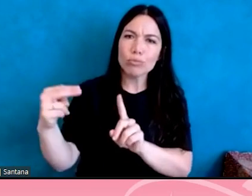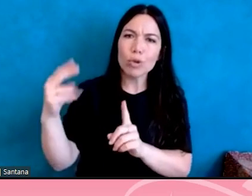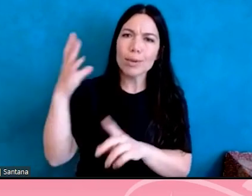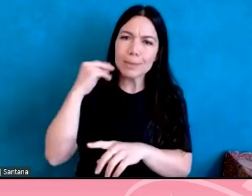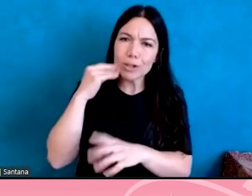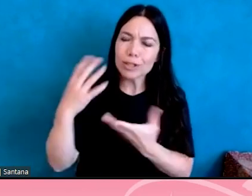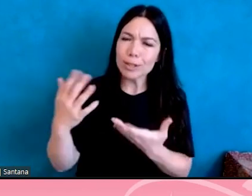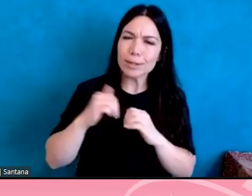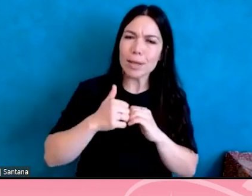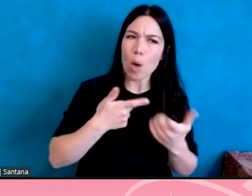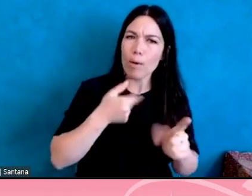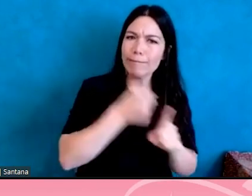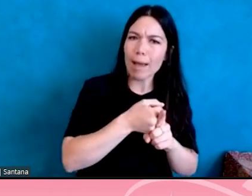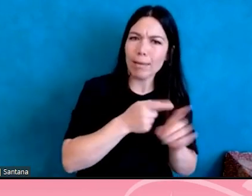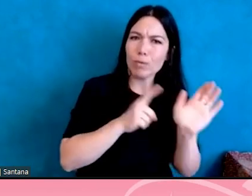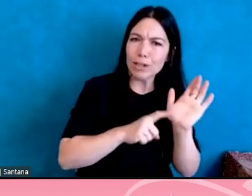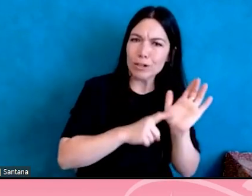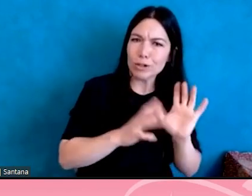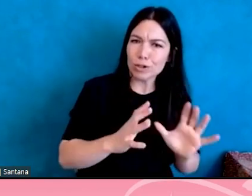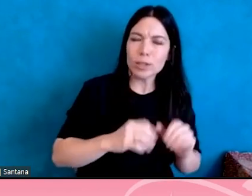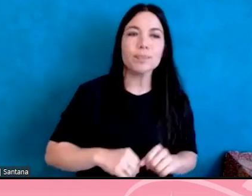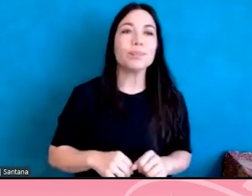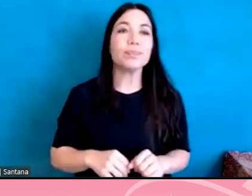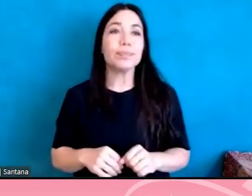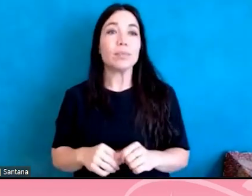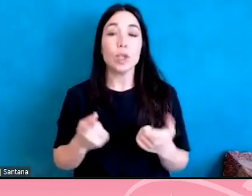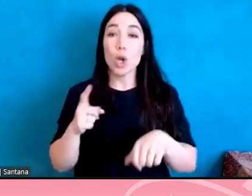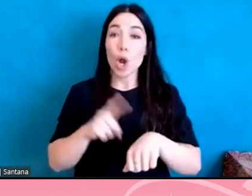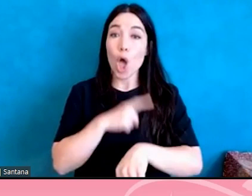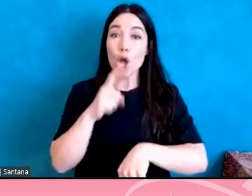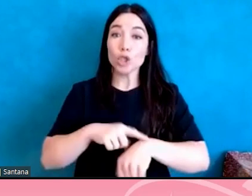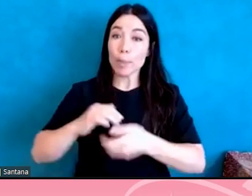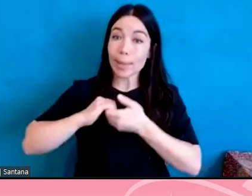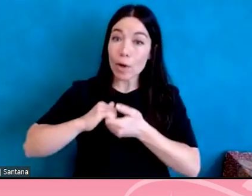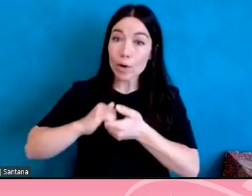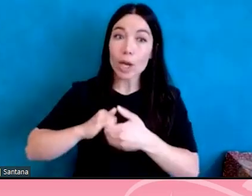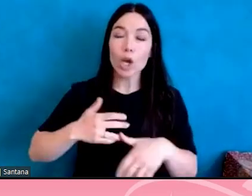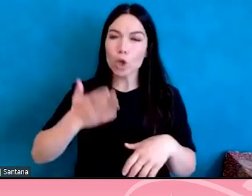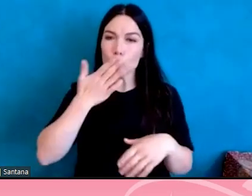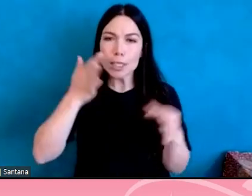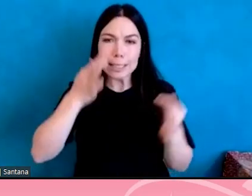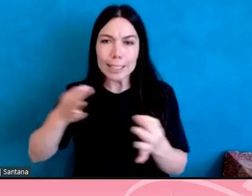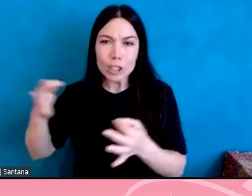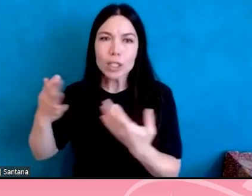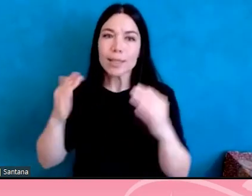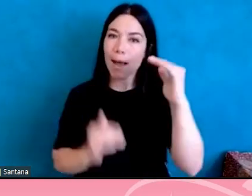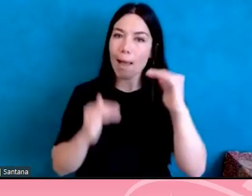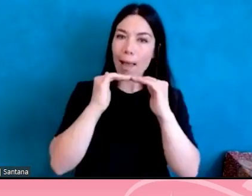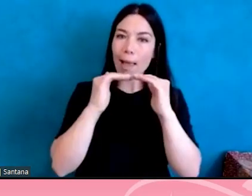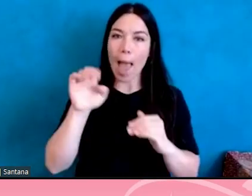Long-term sustainability, collaborative decision-making, and equity and fairness are things we should keep in mind.